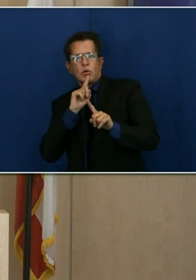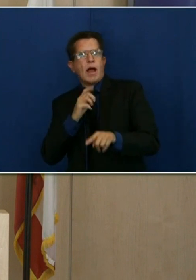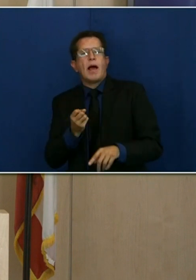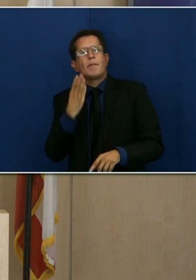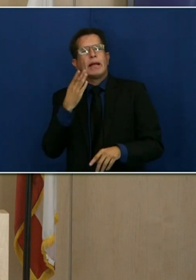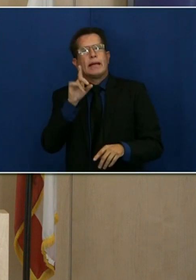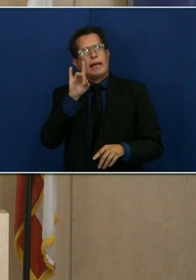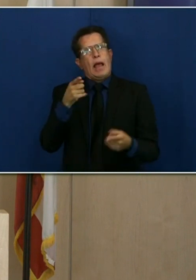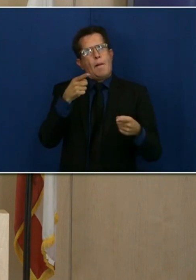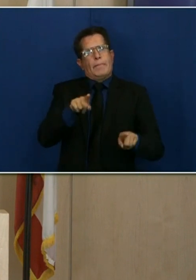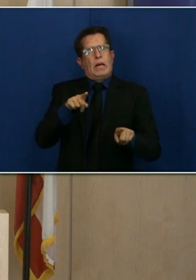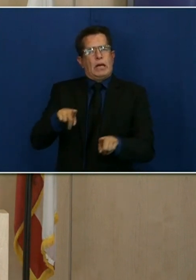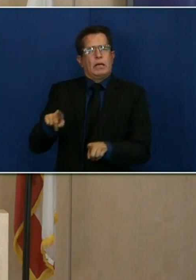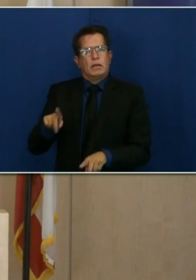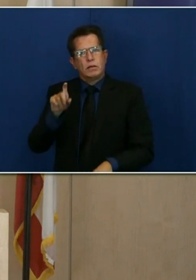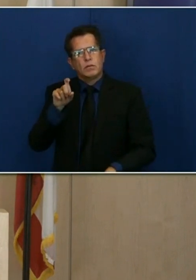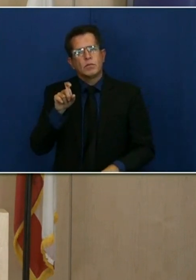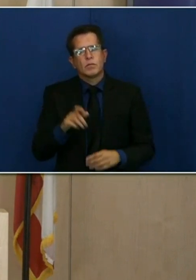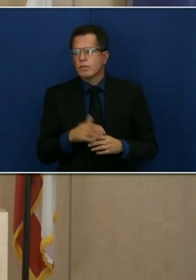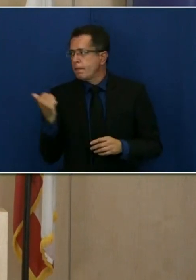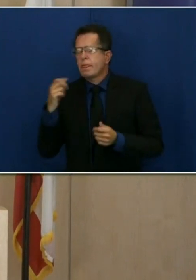respond.